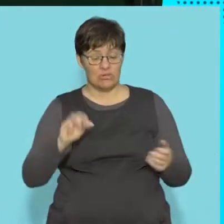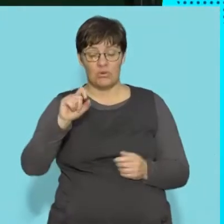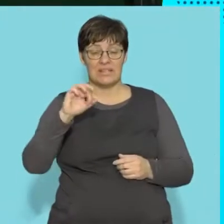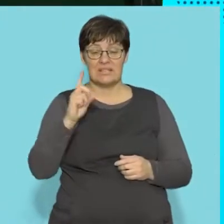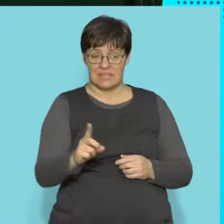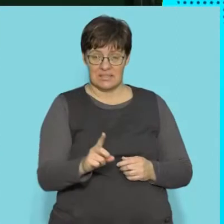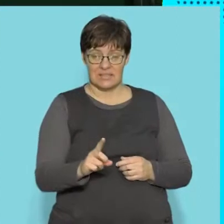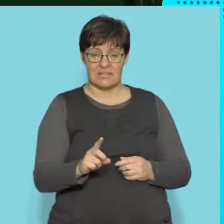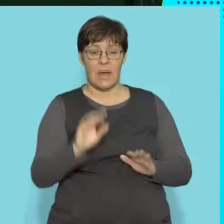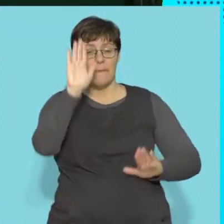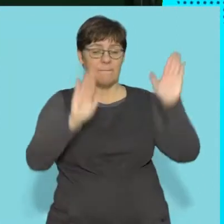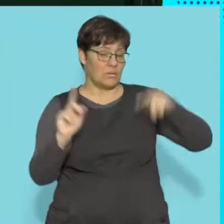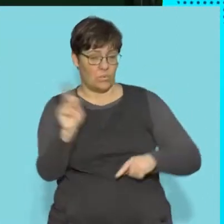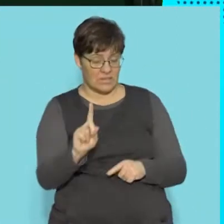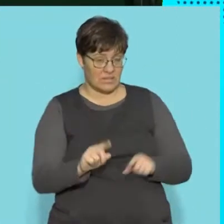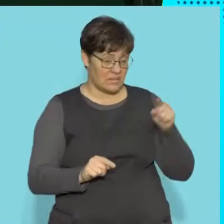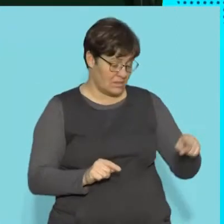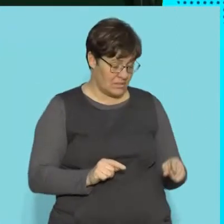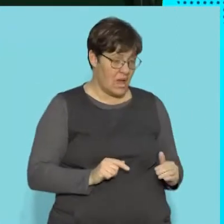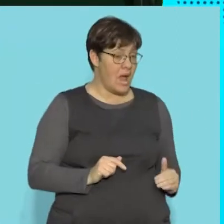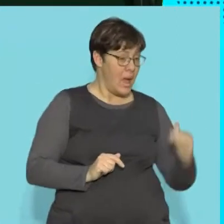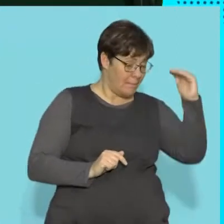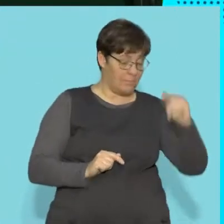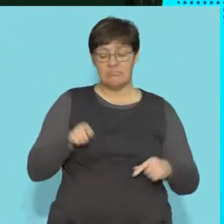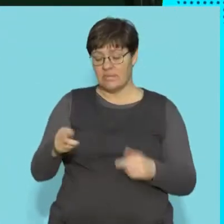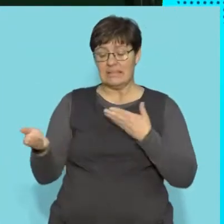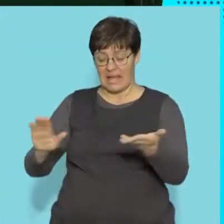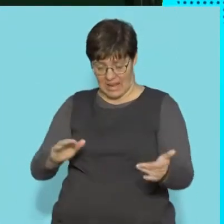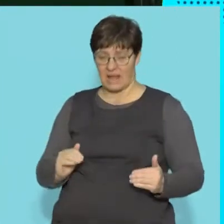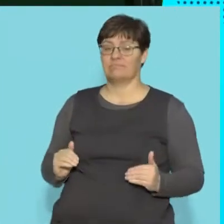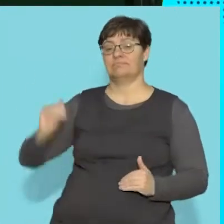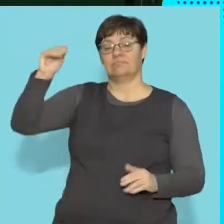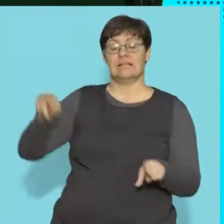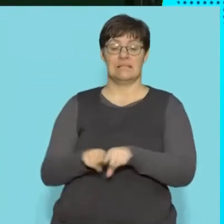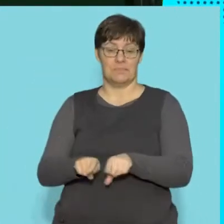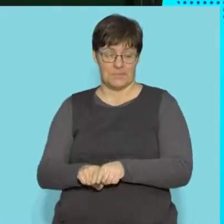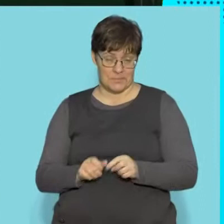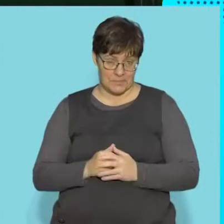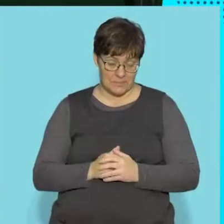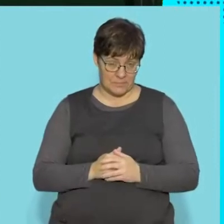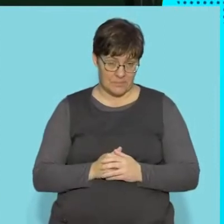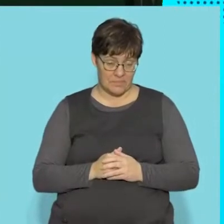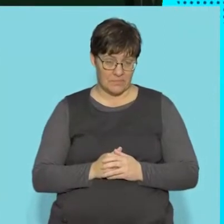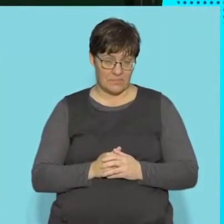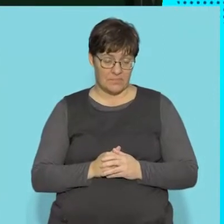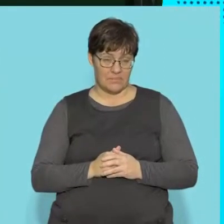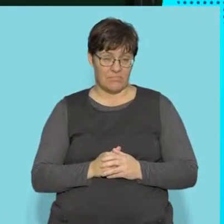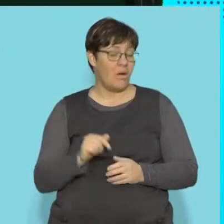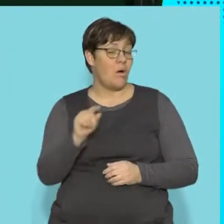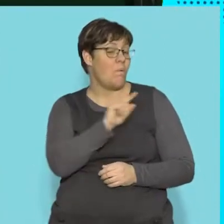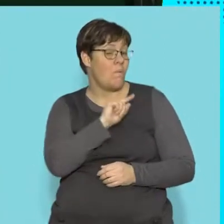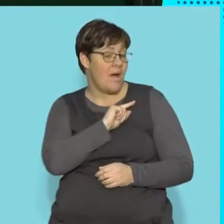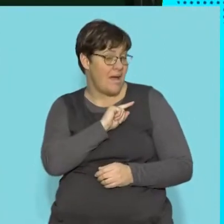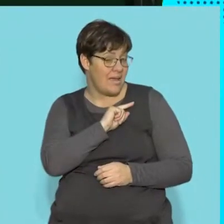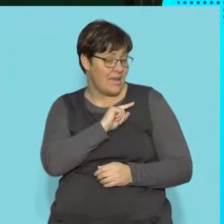means what is the pattern? As one increases, so is the other one increasing. And the consequences